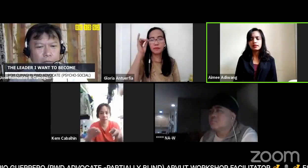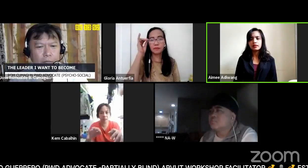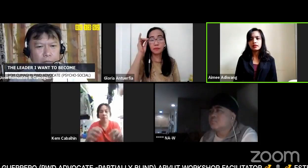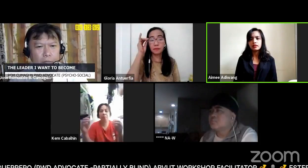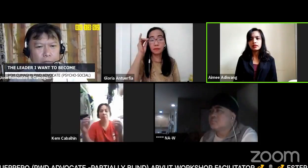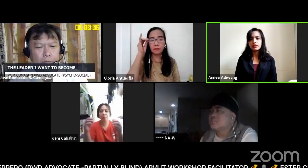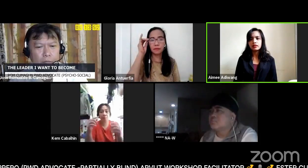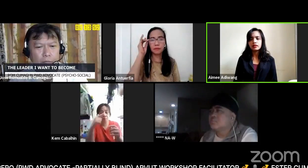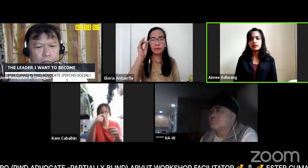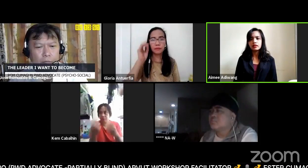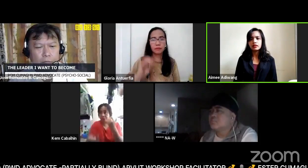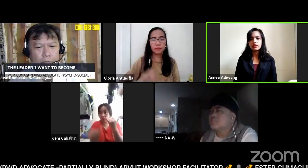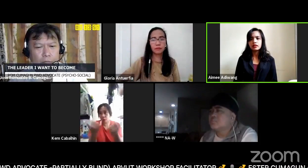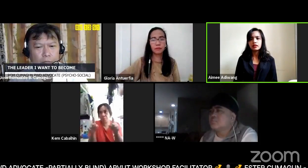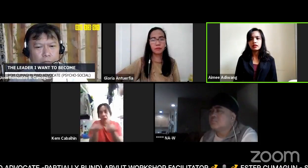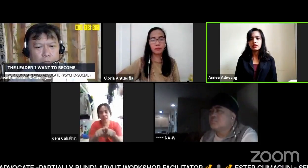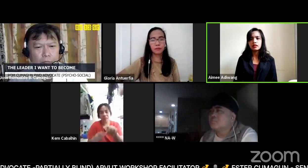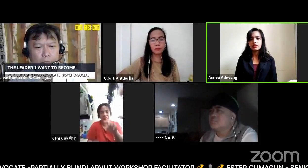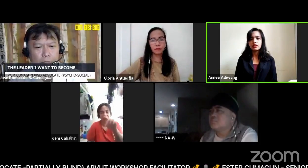uh